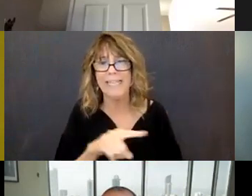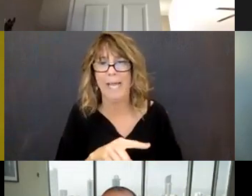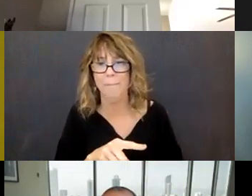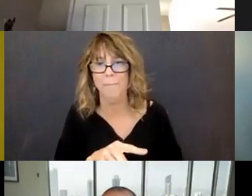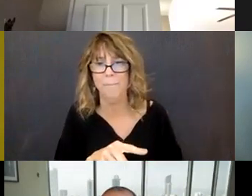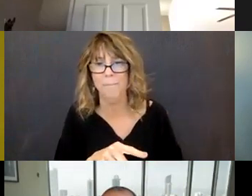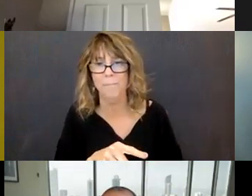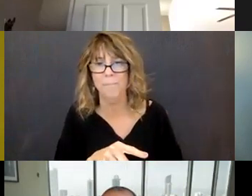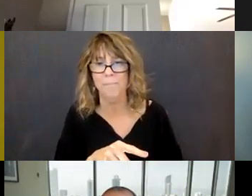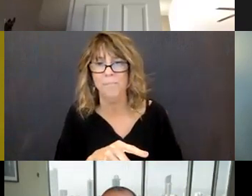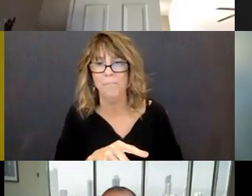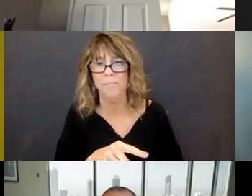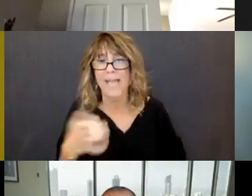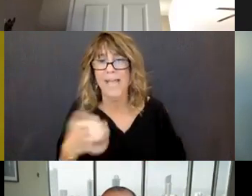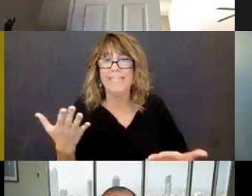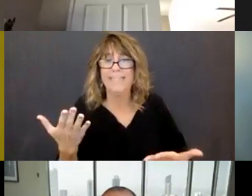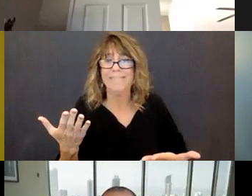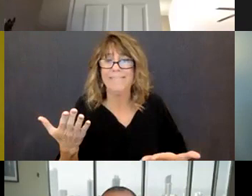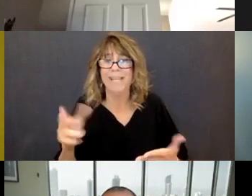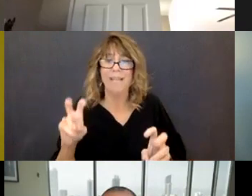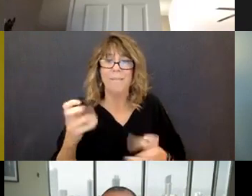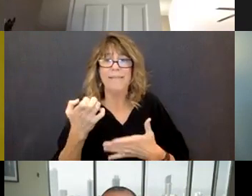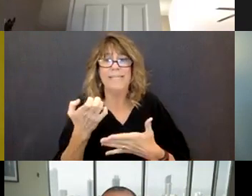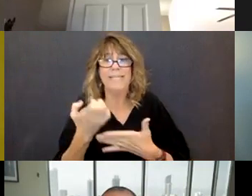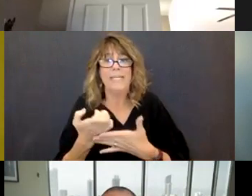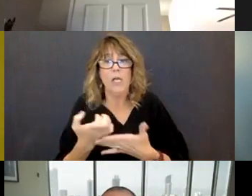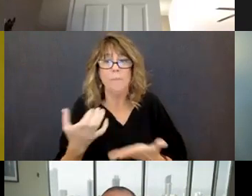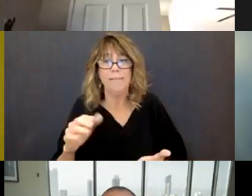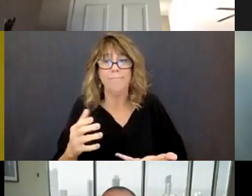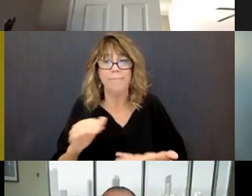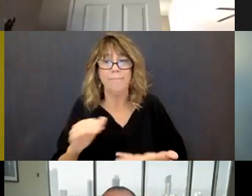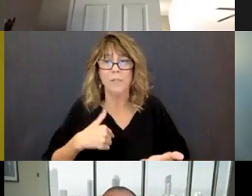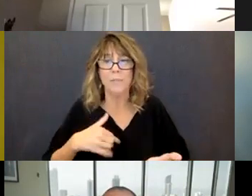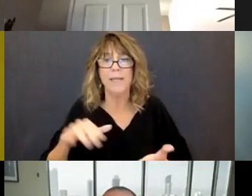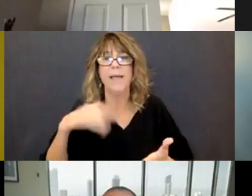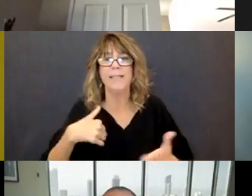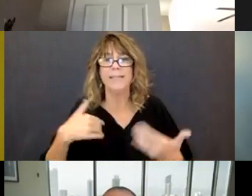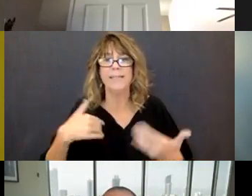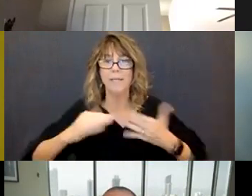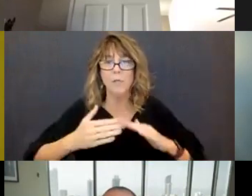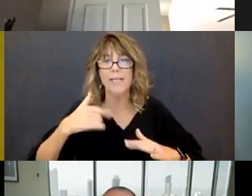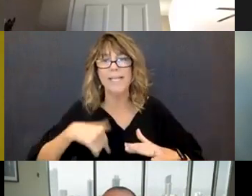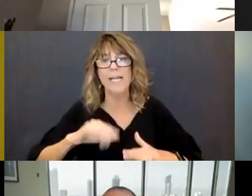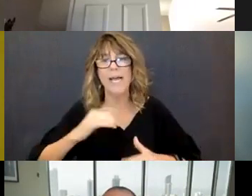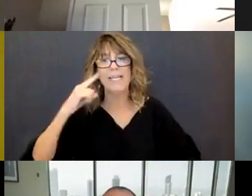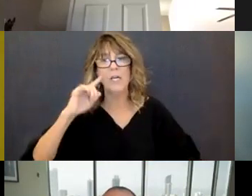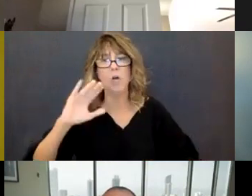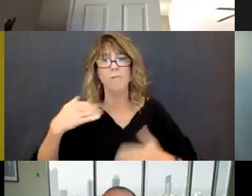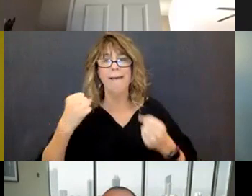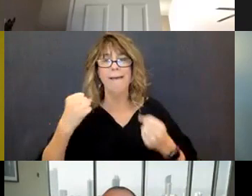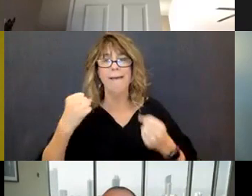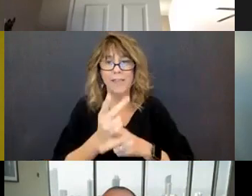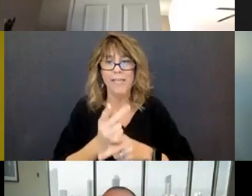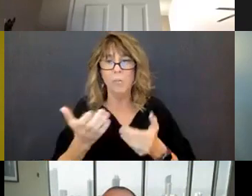I think that if our healthcare providers, our system providers, and more importantly, our